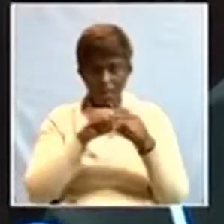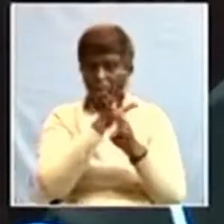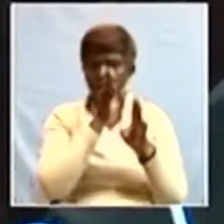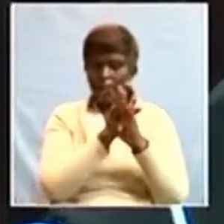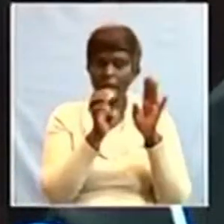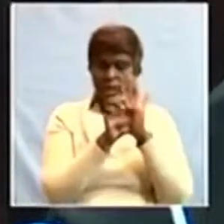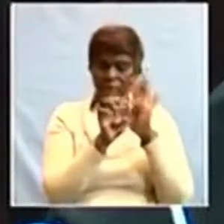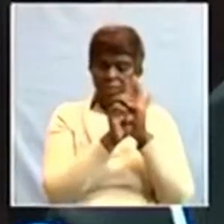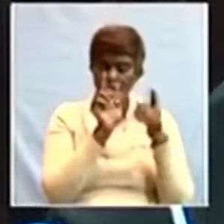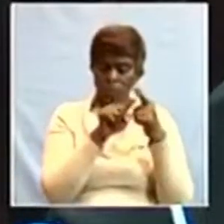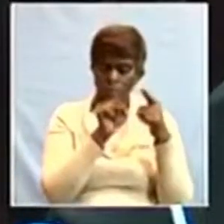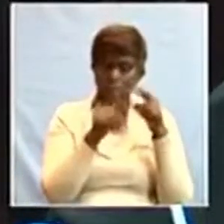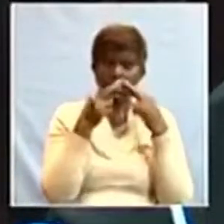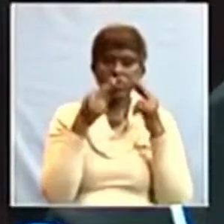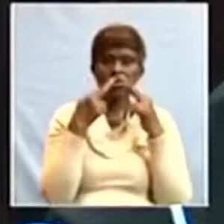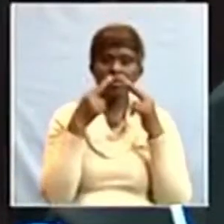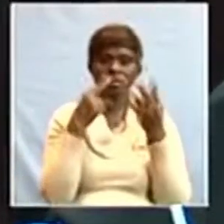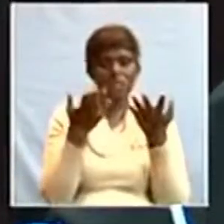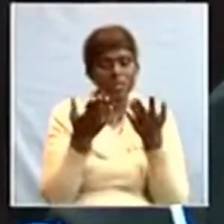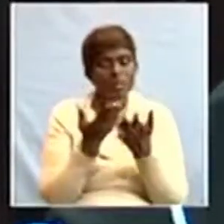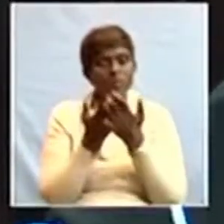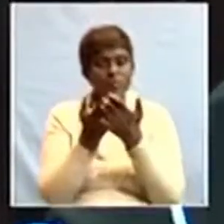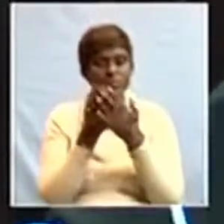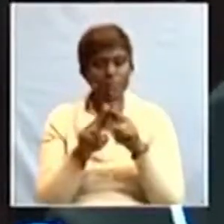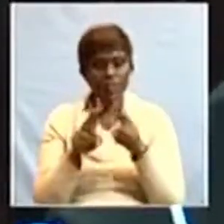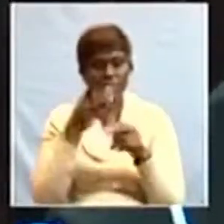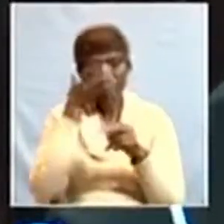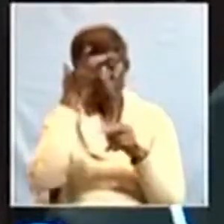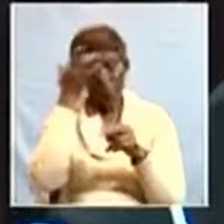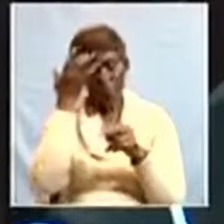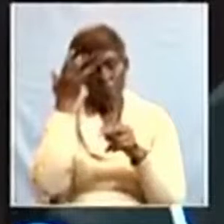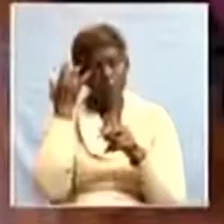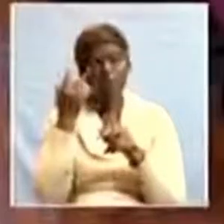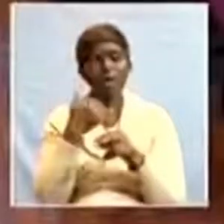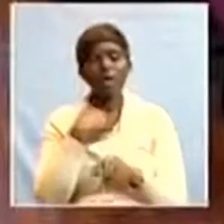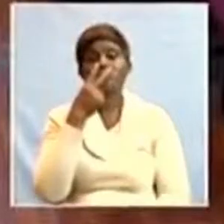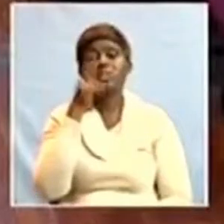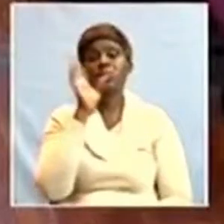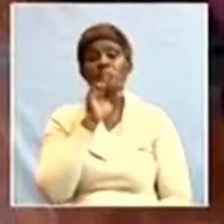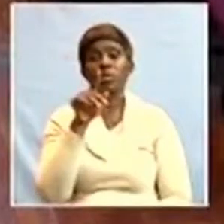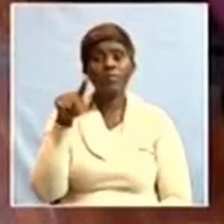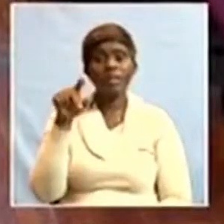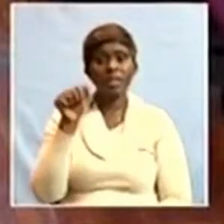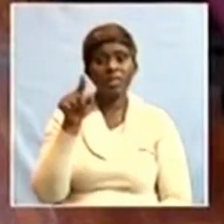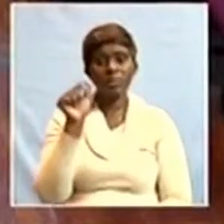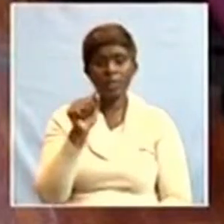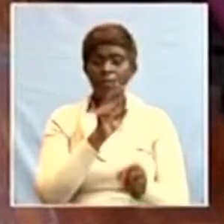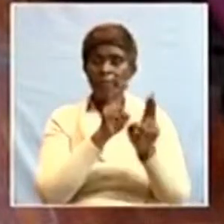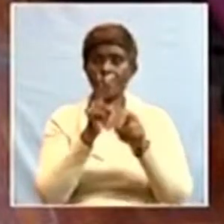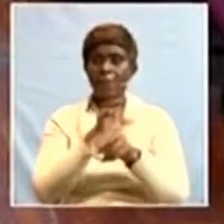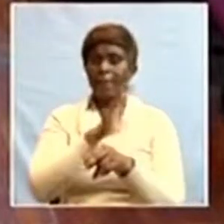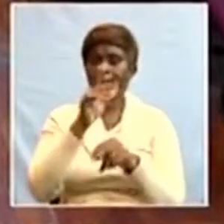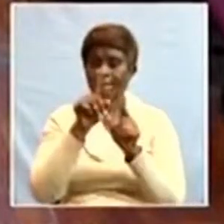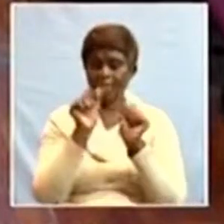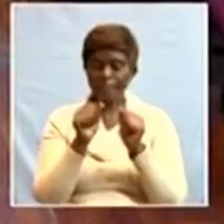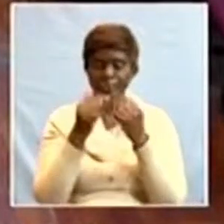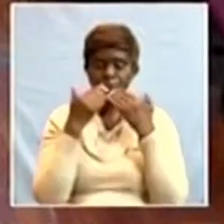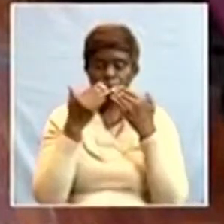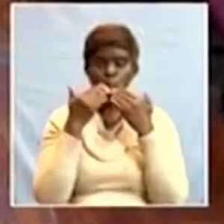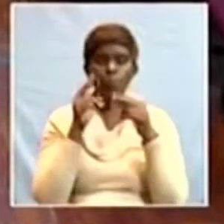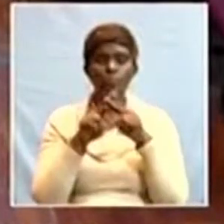this finding. I submit. Internal audit, I've seen you through the PS. Can you respond? Thank you,